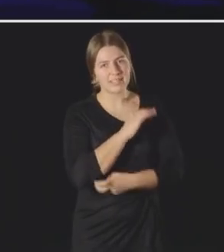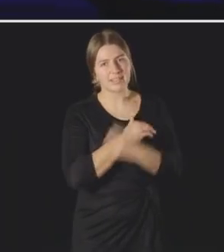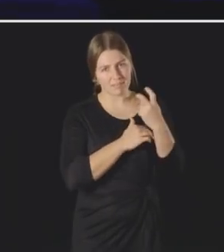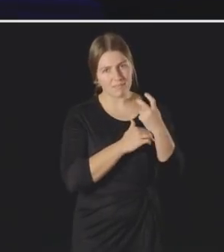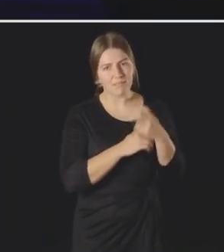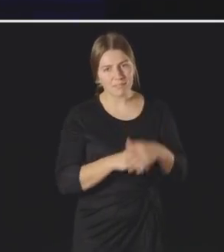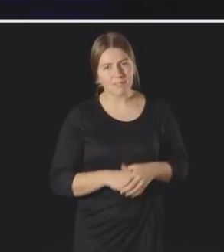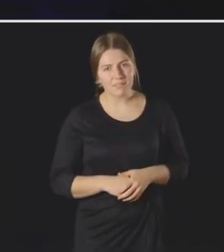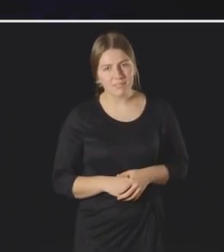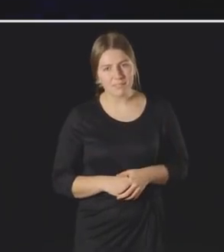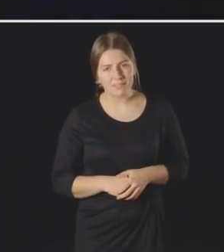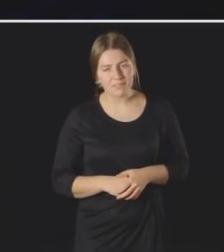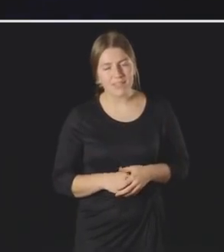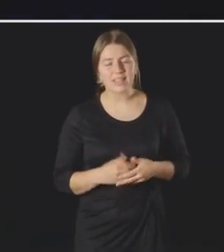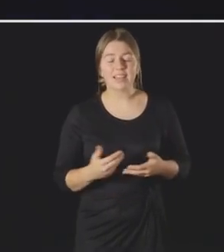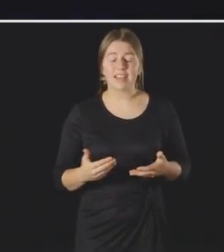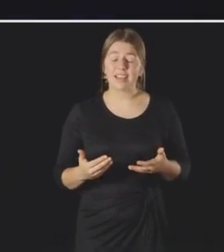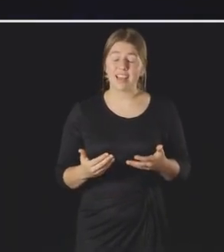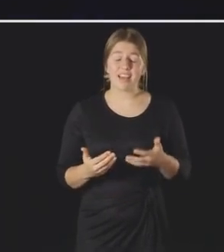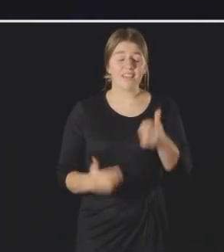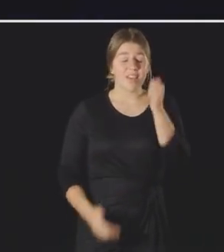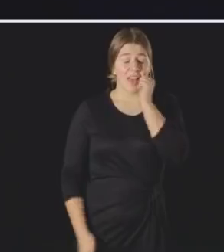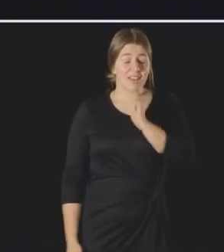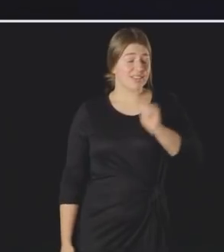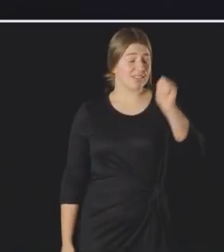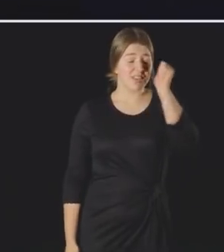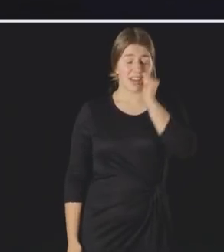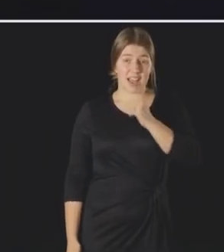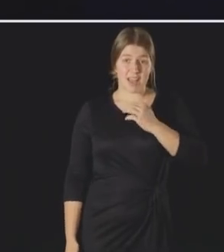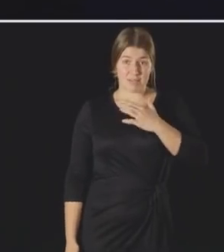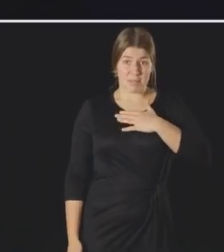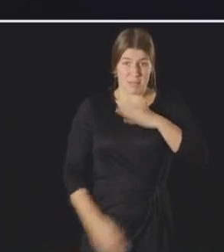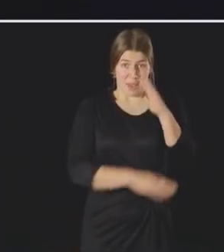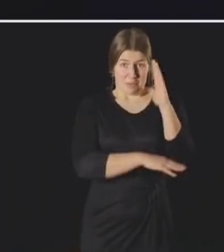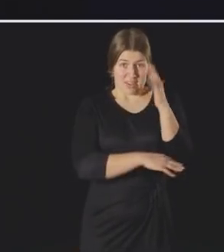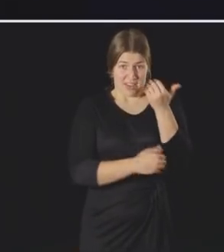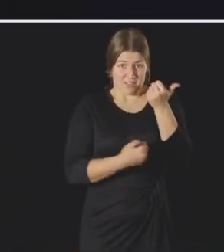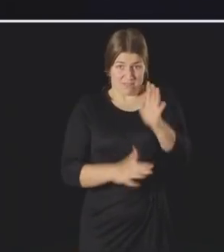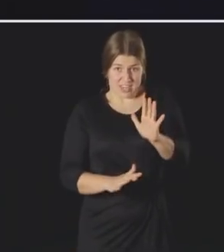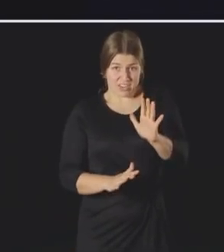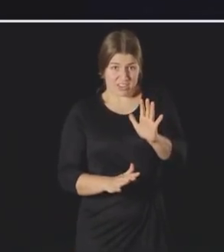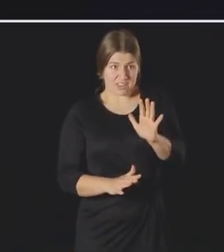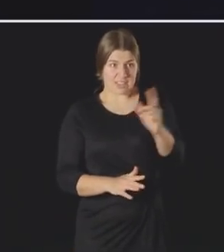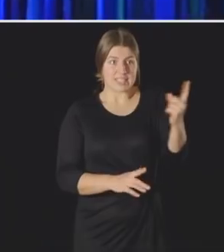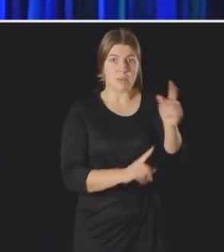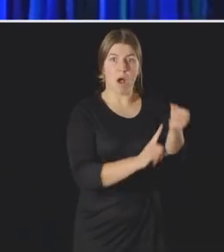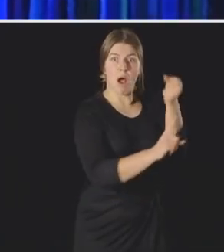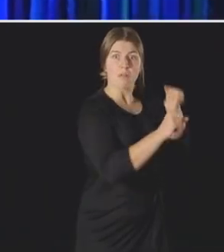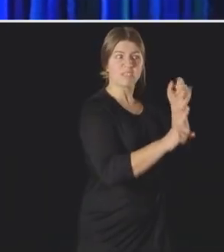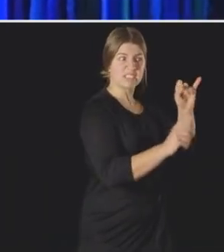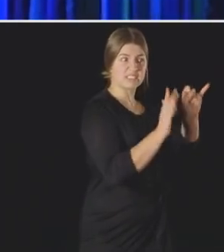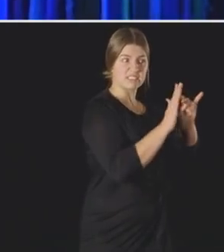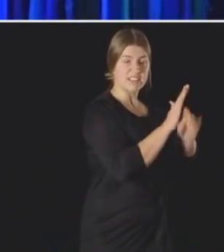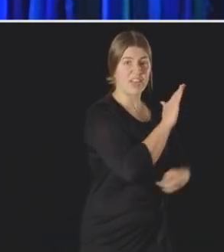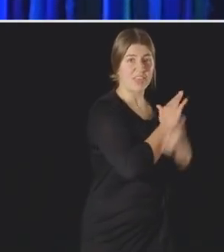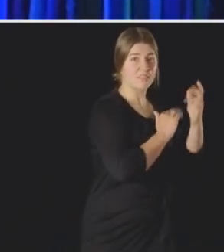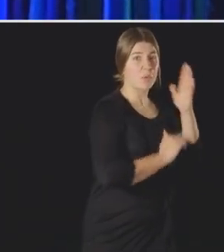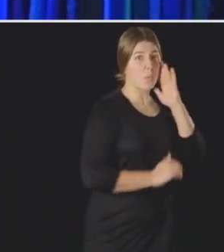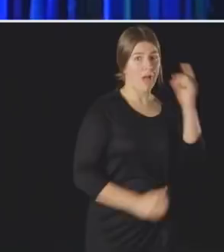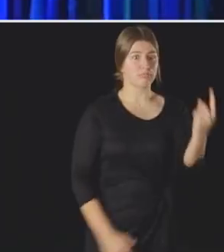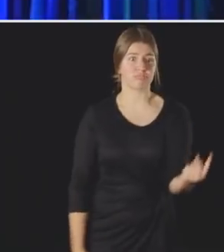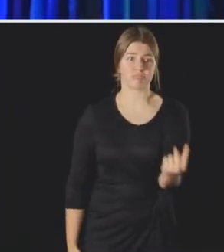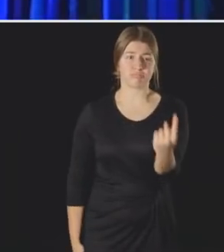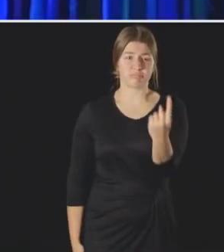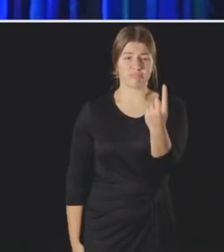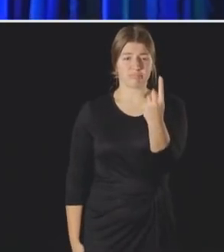place. And after every single presentation, someone who has had their identity stolen quietly approaches me